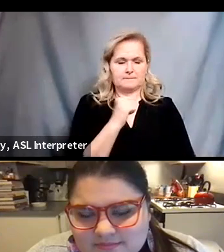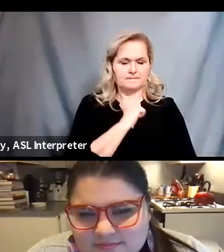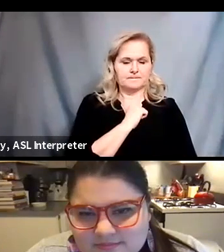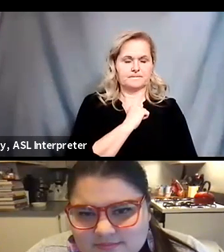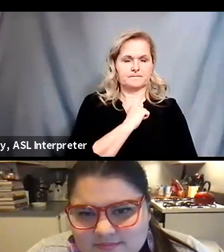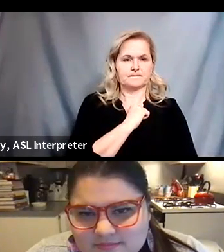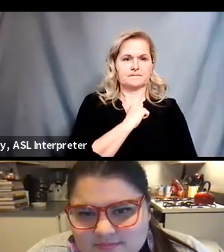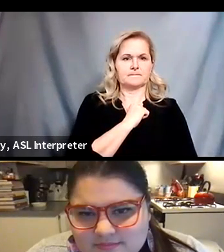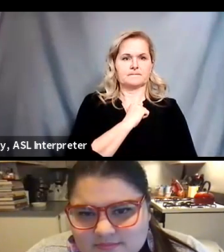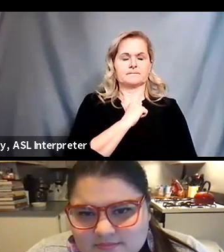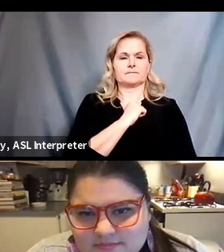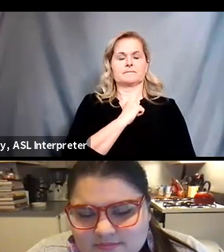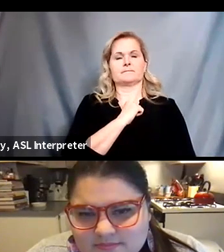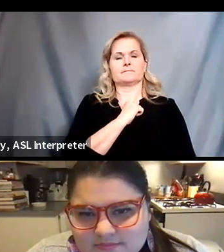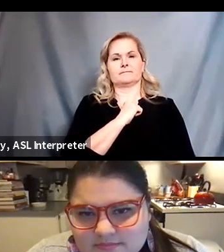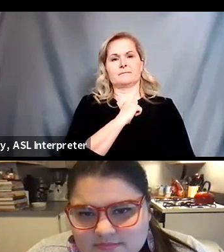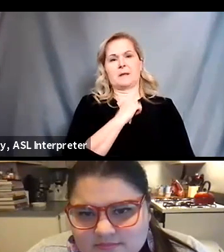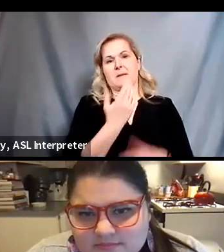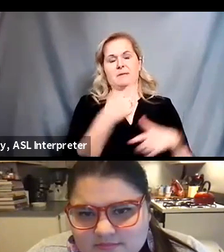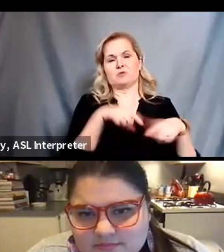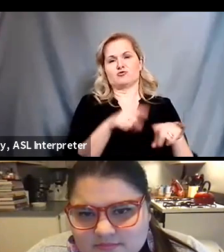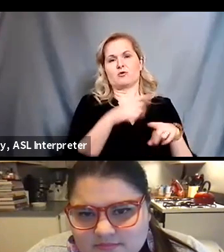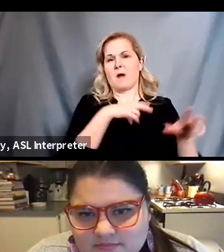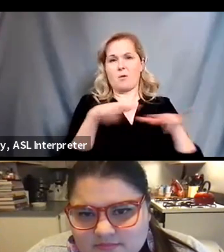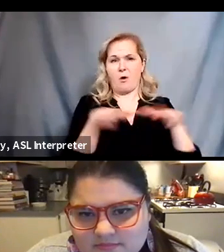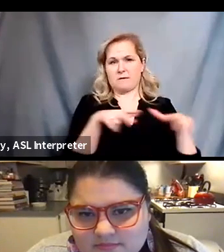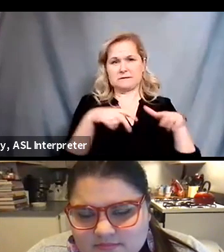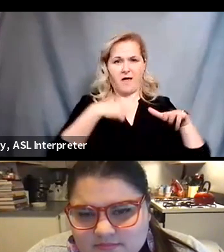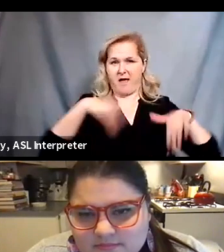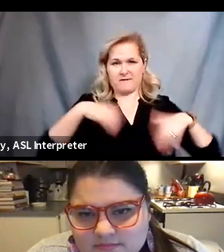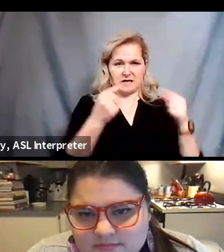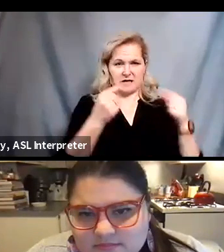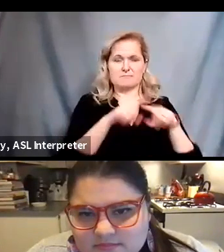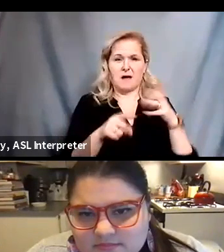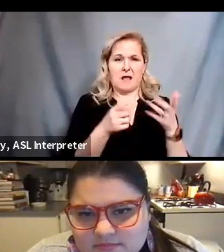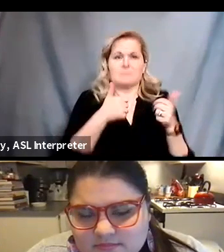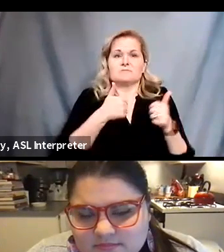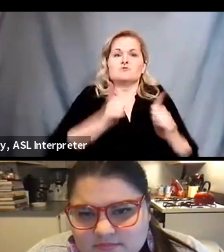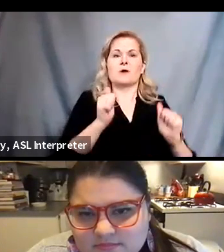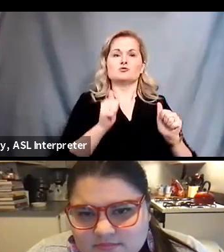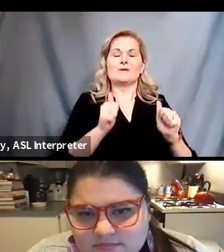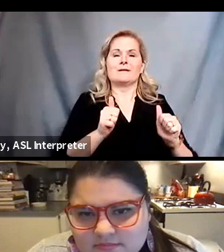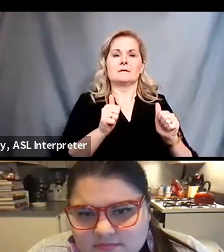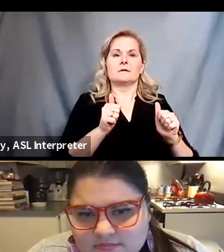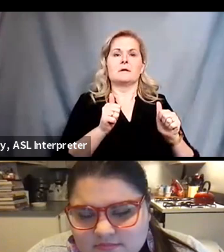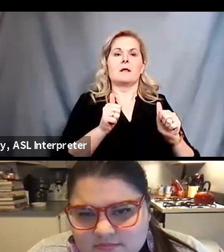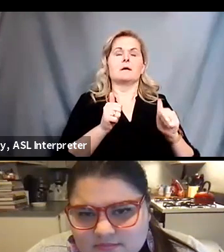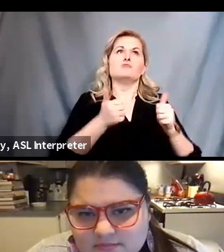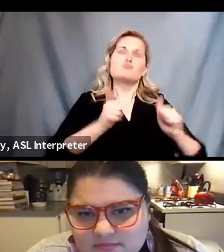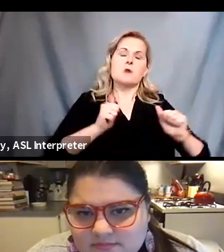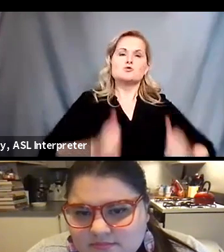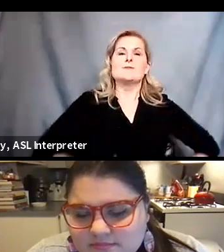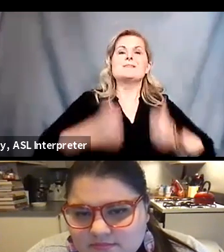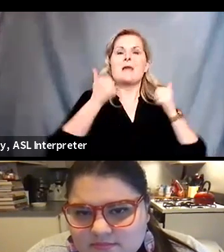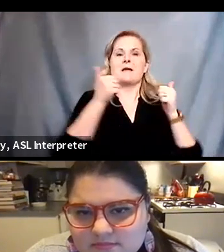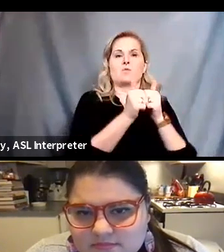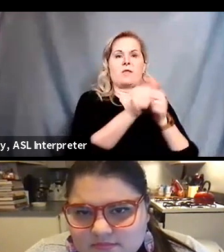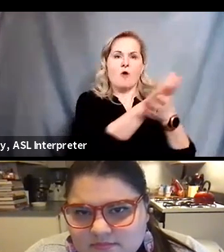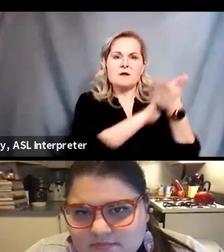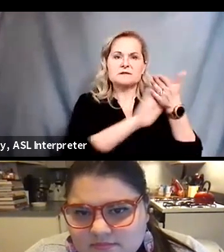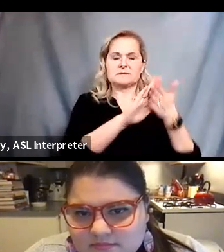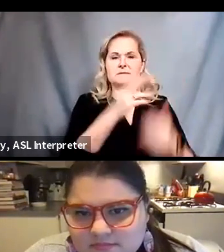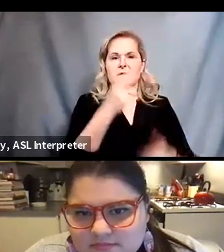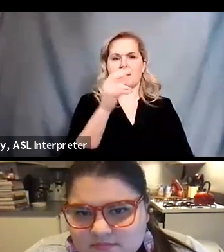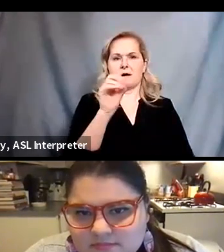know, during my walks. I mean, I try to live hospitality, but telling it, you know, and making, you know, creating those bone